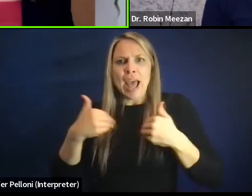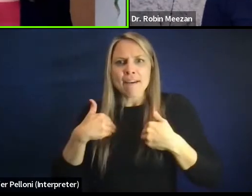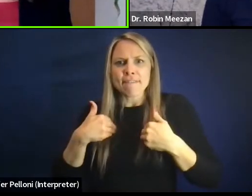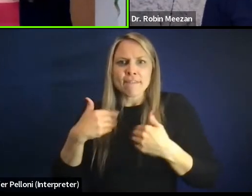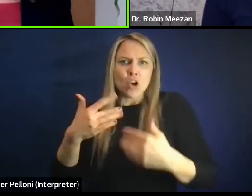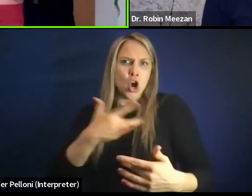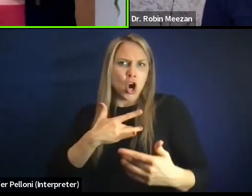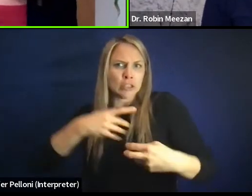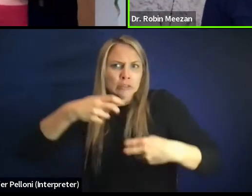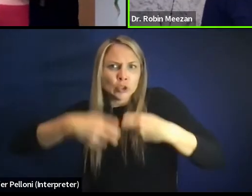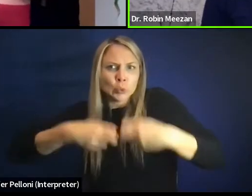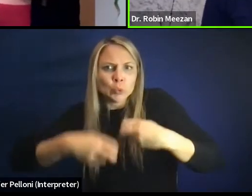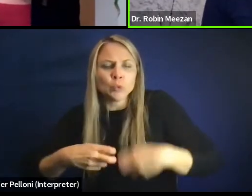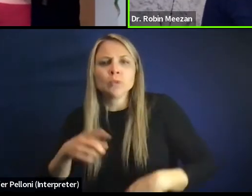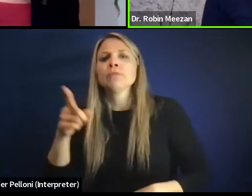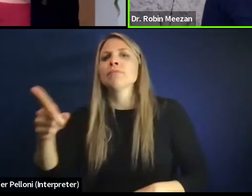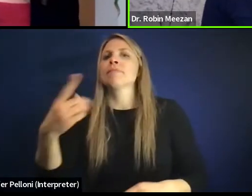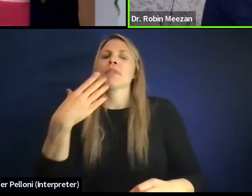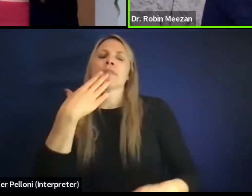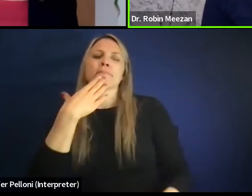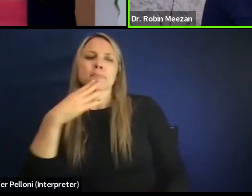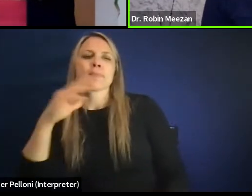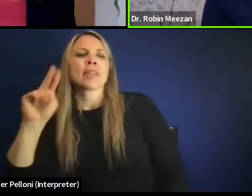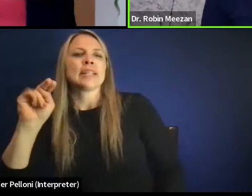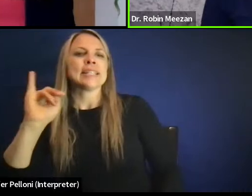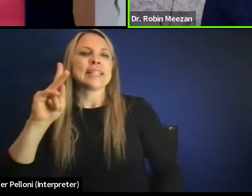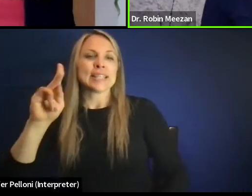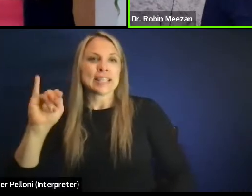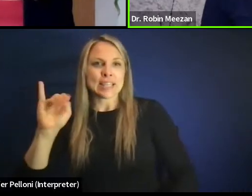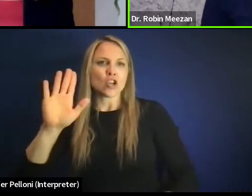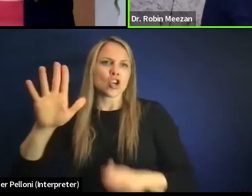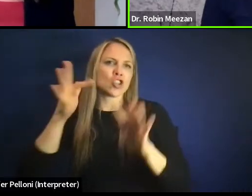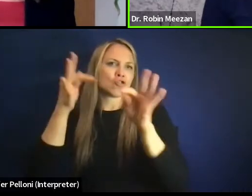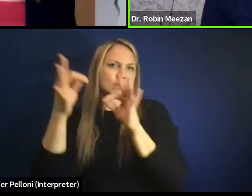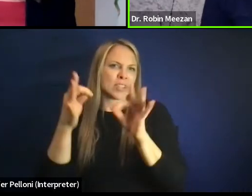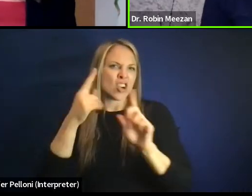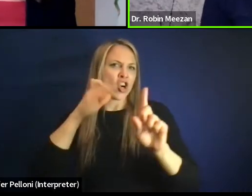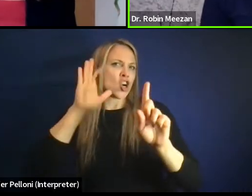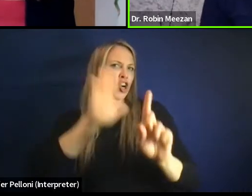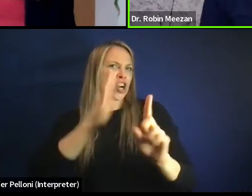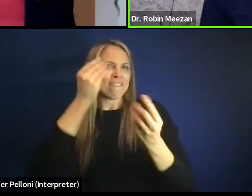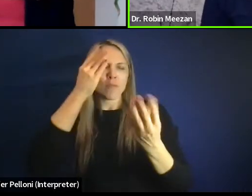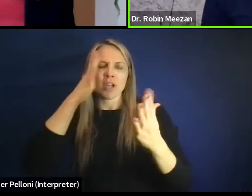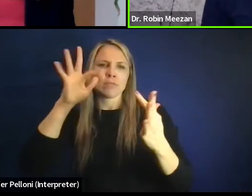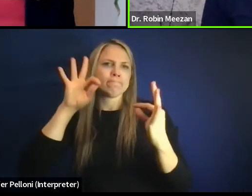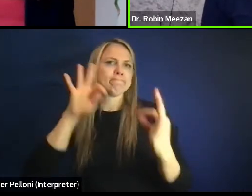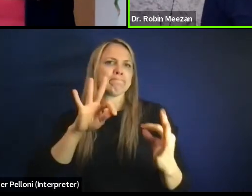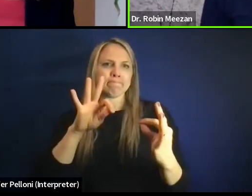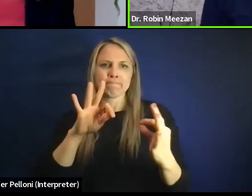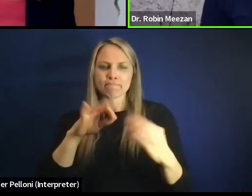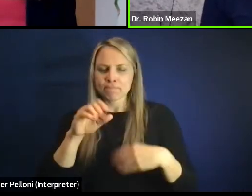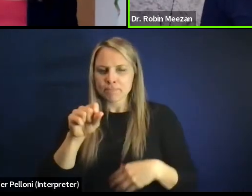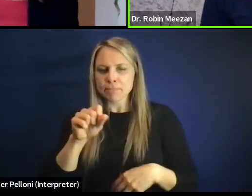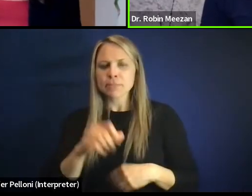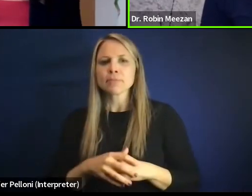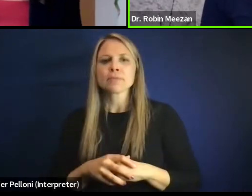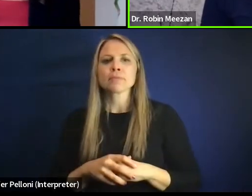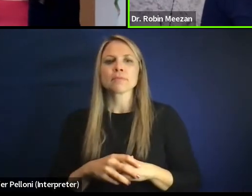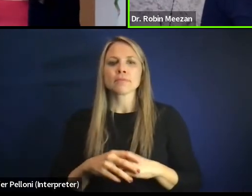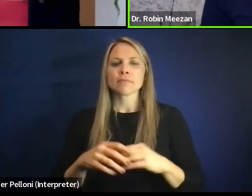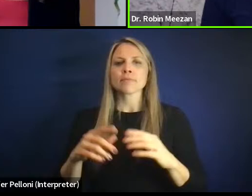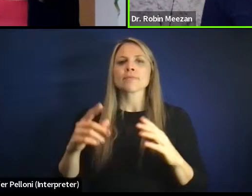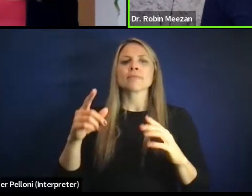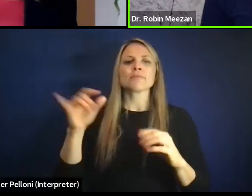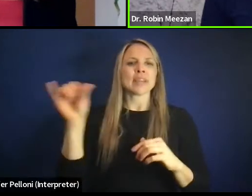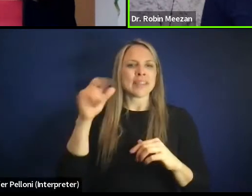that? I appreciate Nikki's description. I think her information was absolutely spot on. So there's as